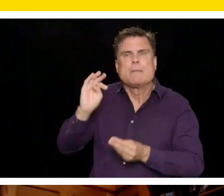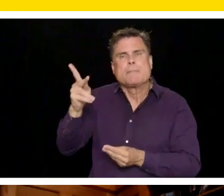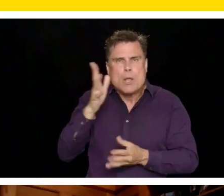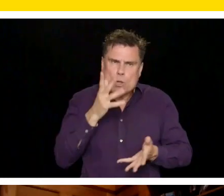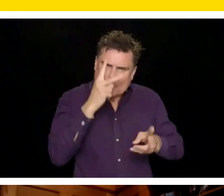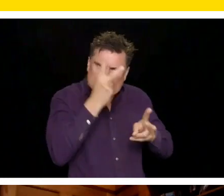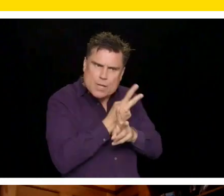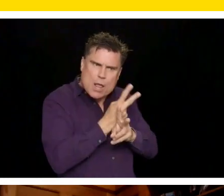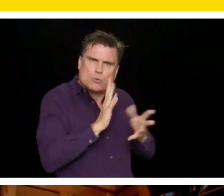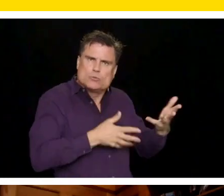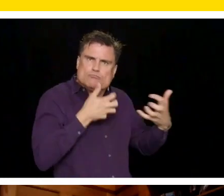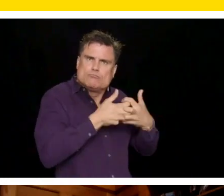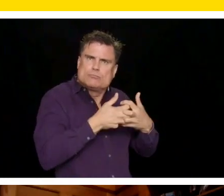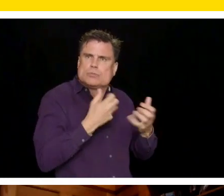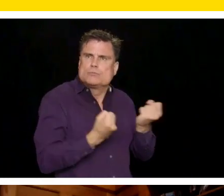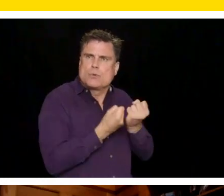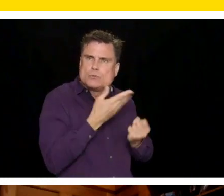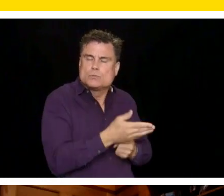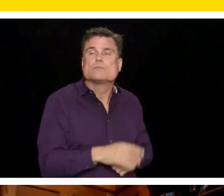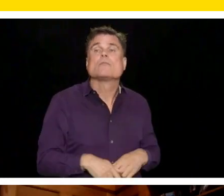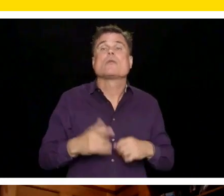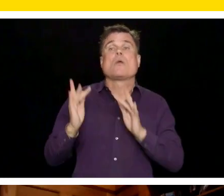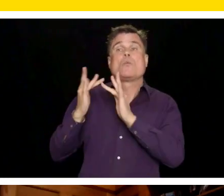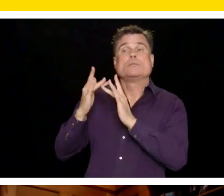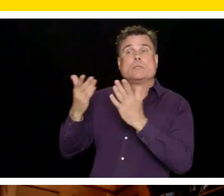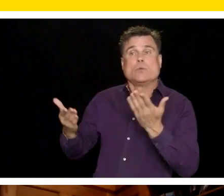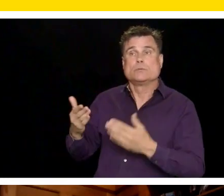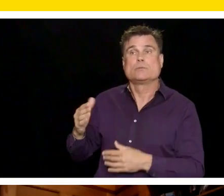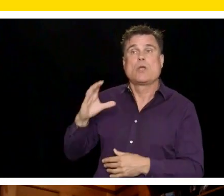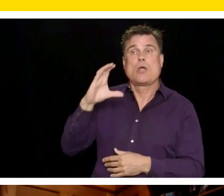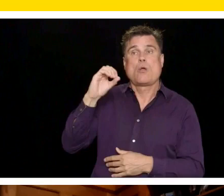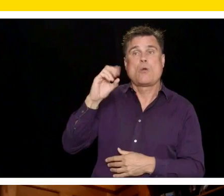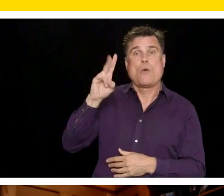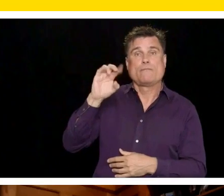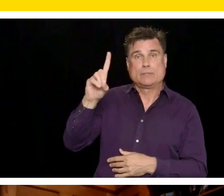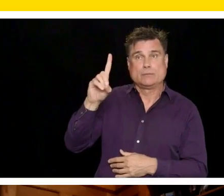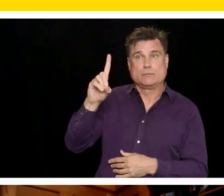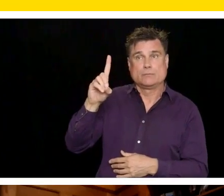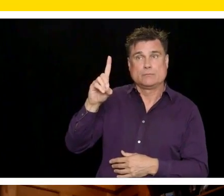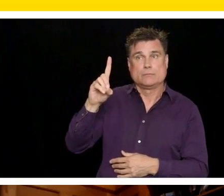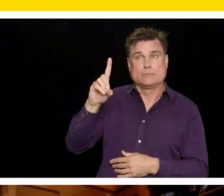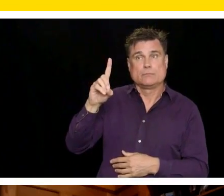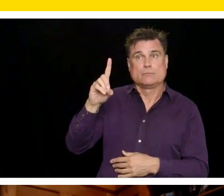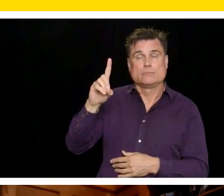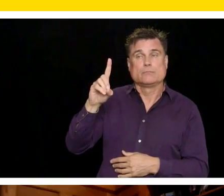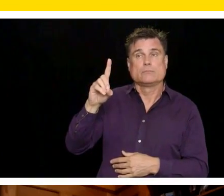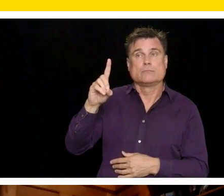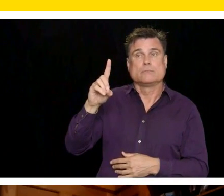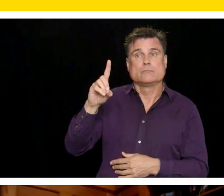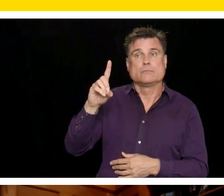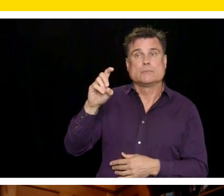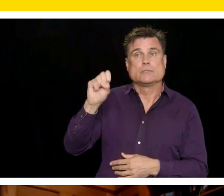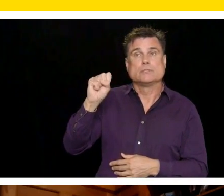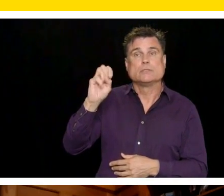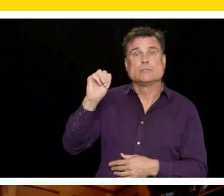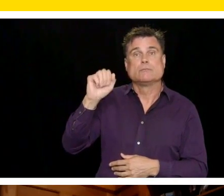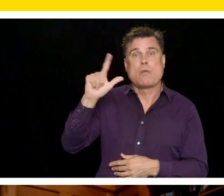covid.smallbusinessbc.ca. They can offer, my team can offer you advice on which programs you can access and help you set up for a plan to move